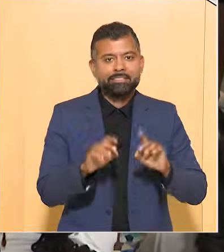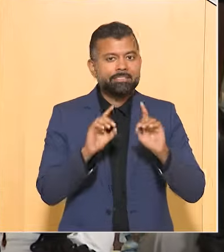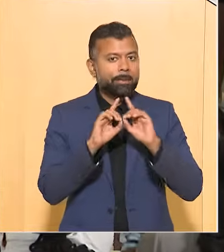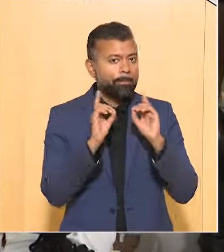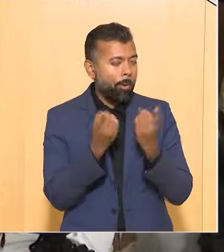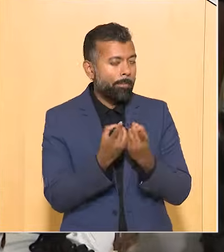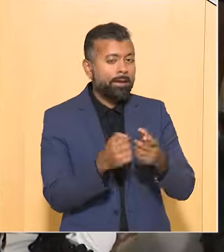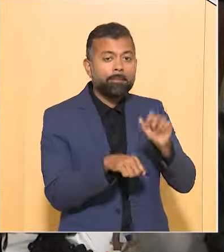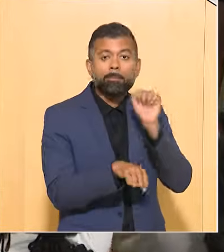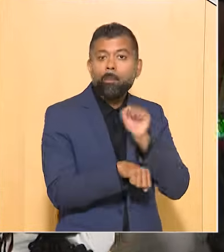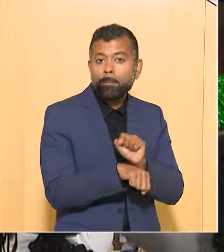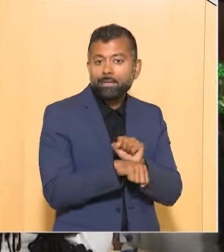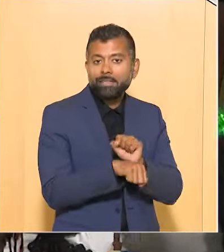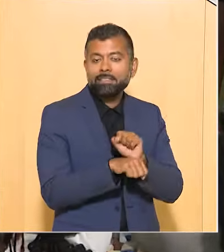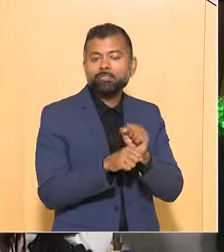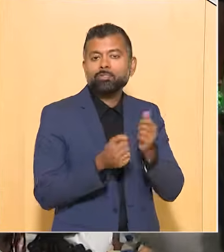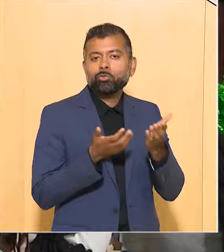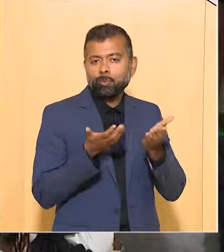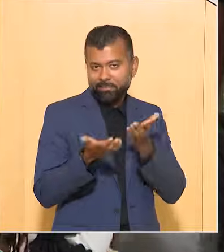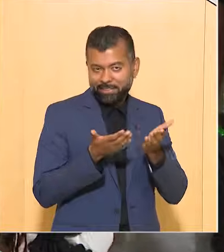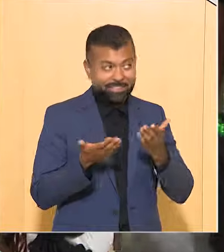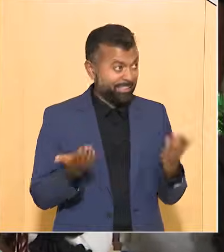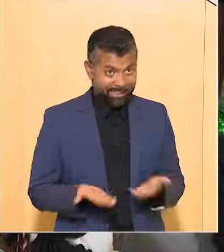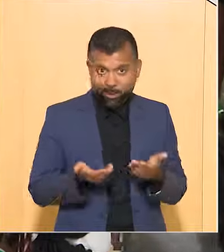Morris Hughes.